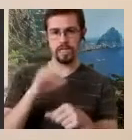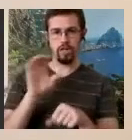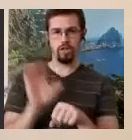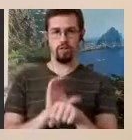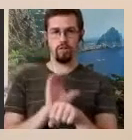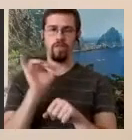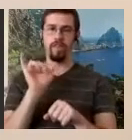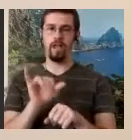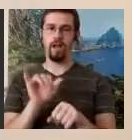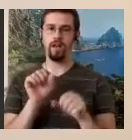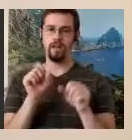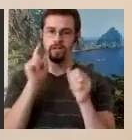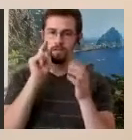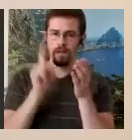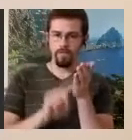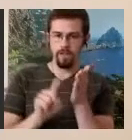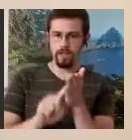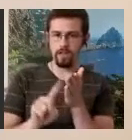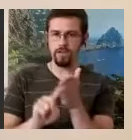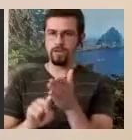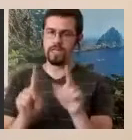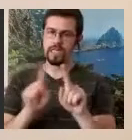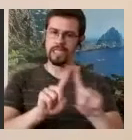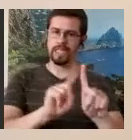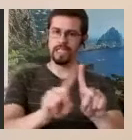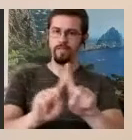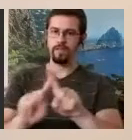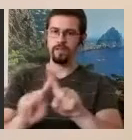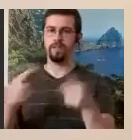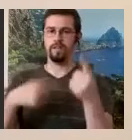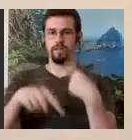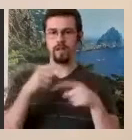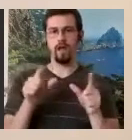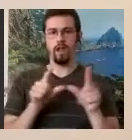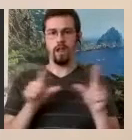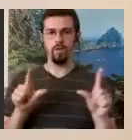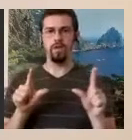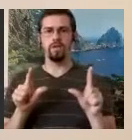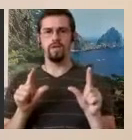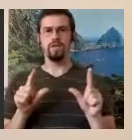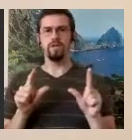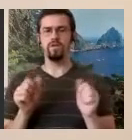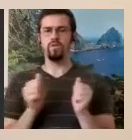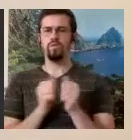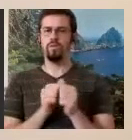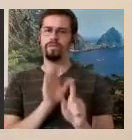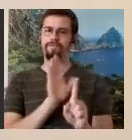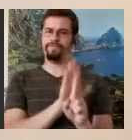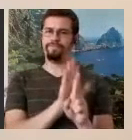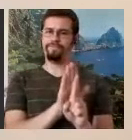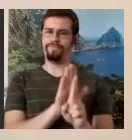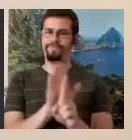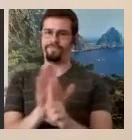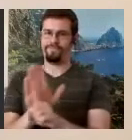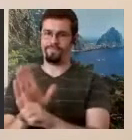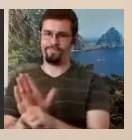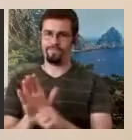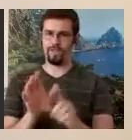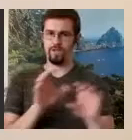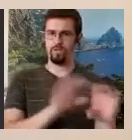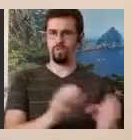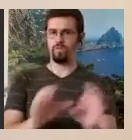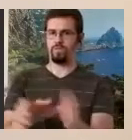the different texts, different sign languages in their individually, come up with different. It's the same way as you